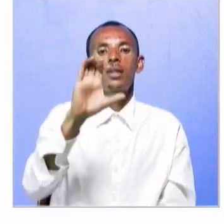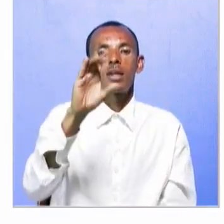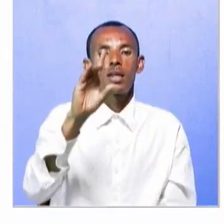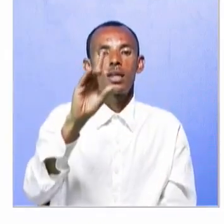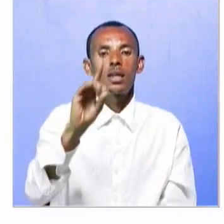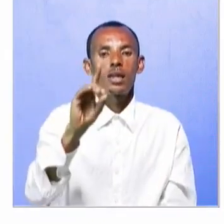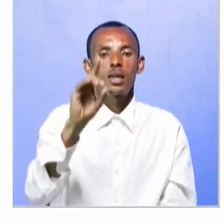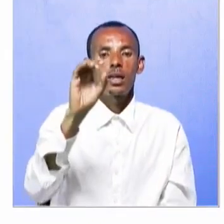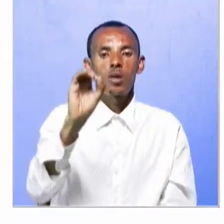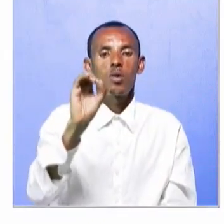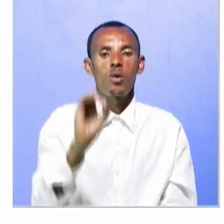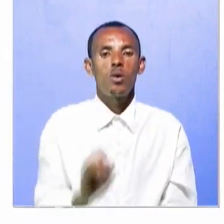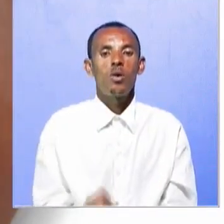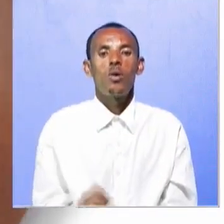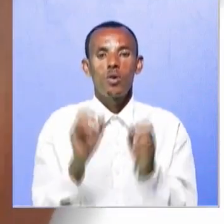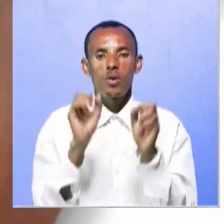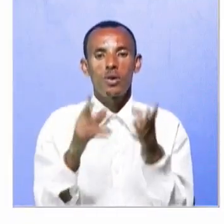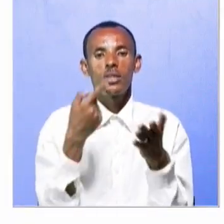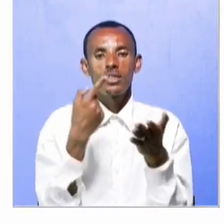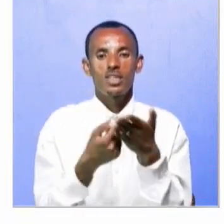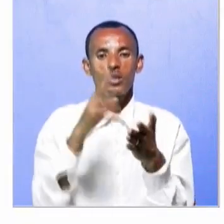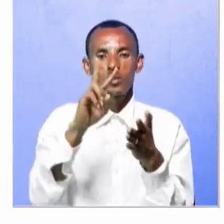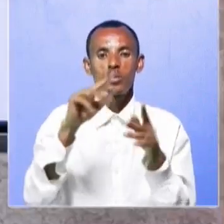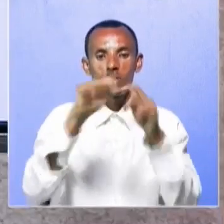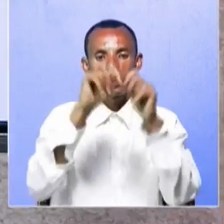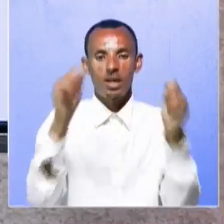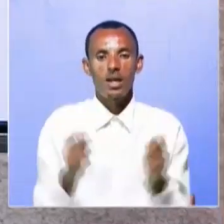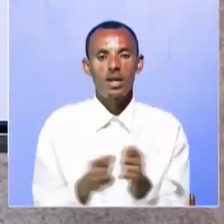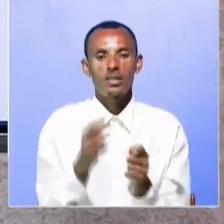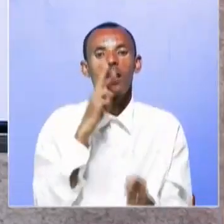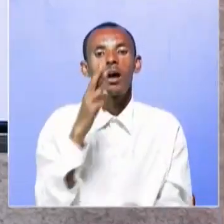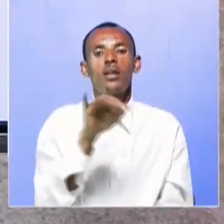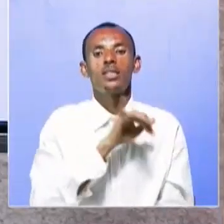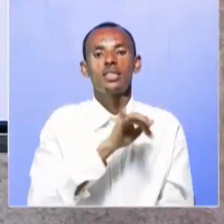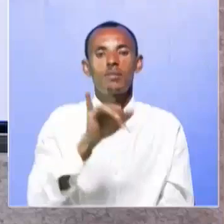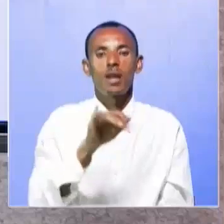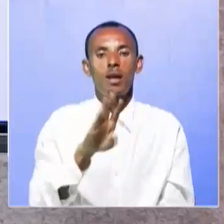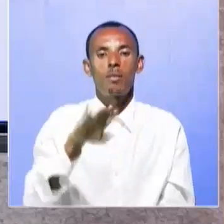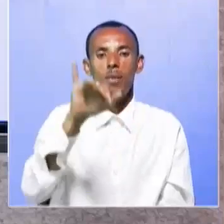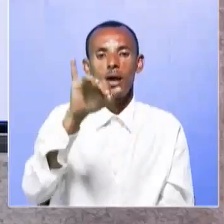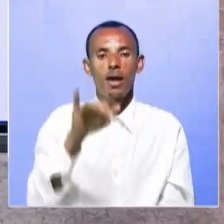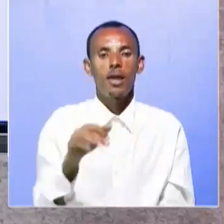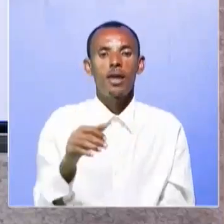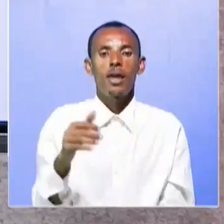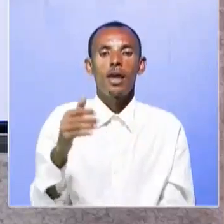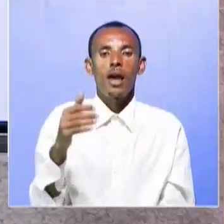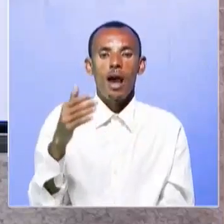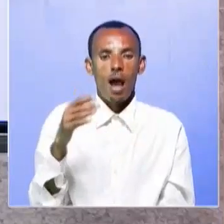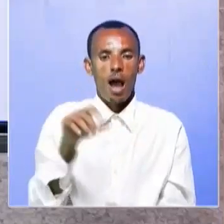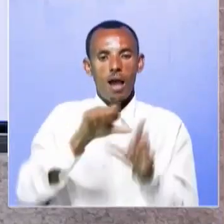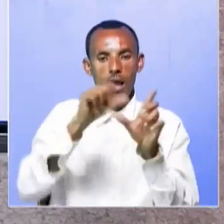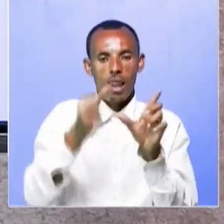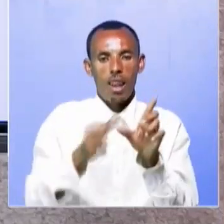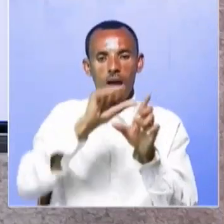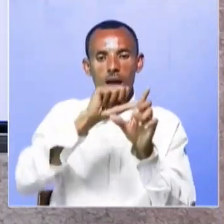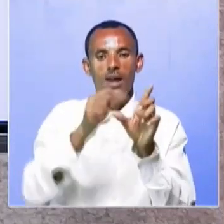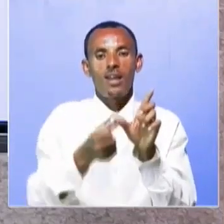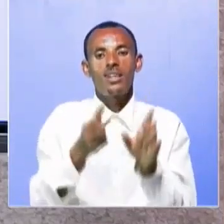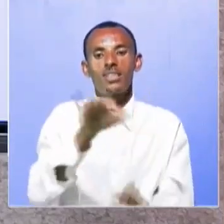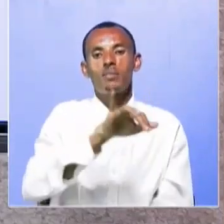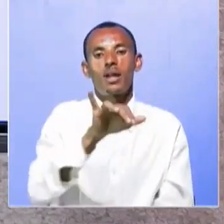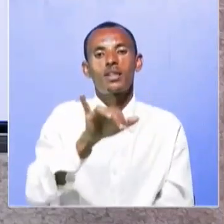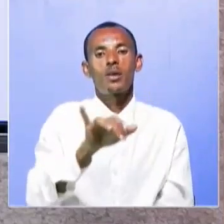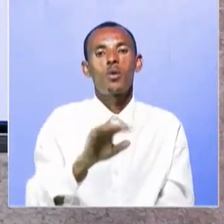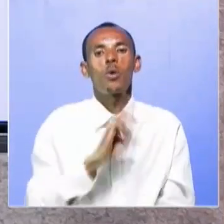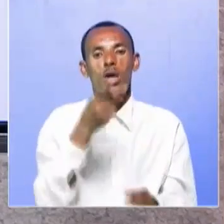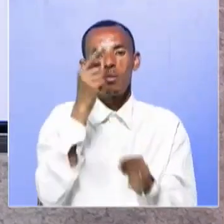CDO. Okay, these two triangles are similar by angle similarity. Already we have